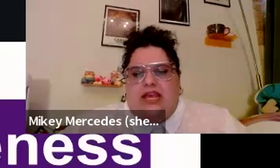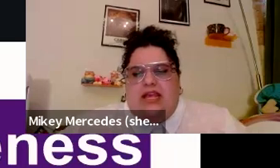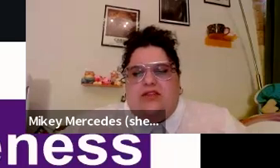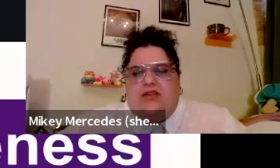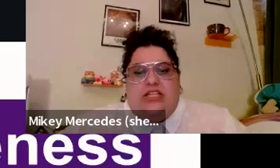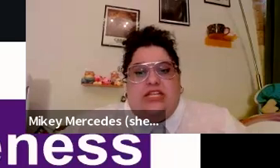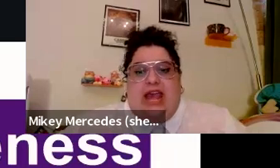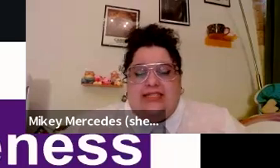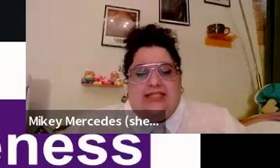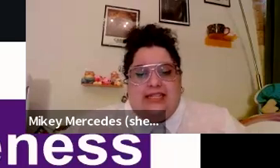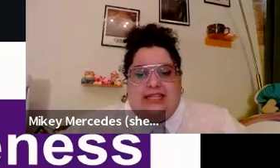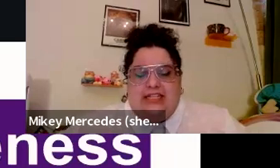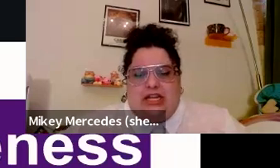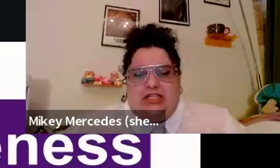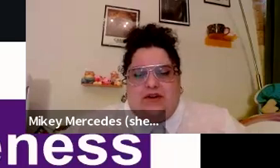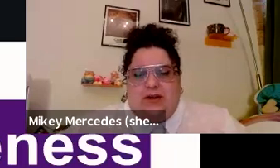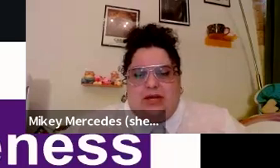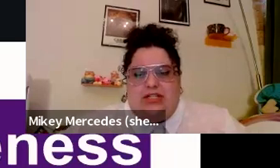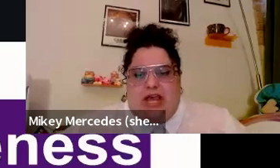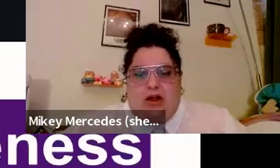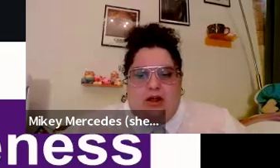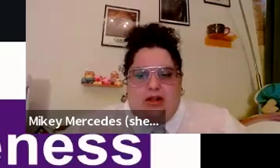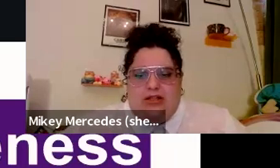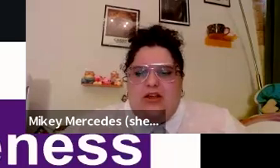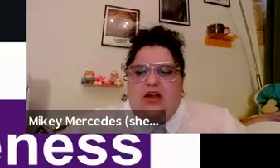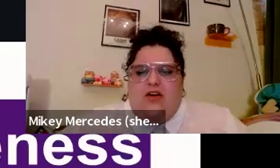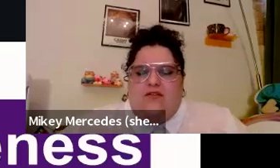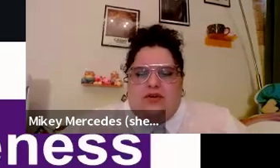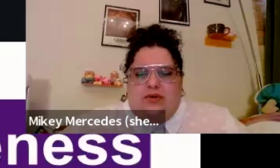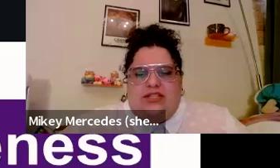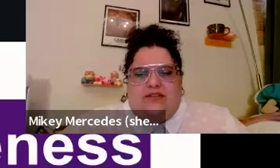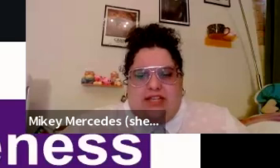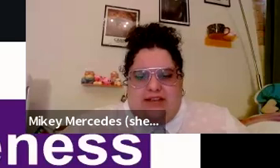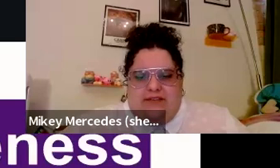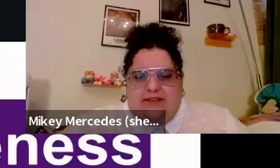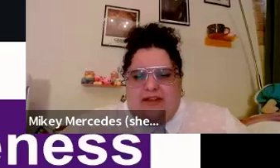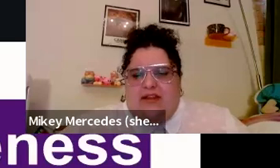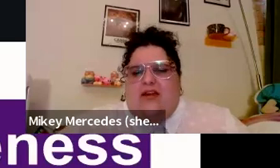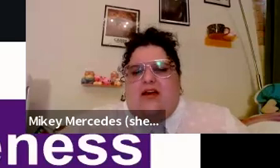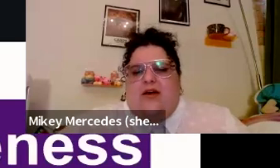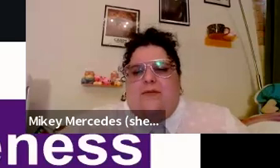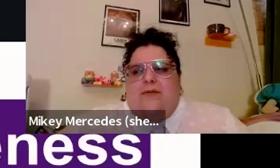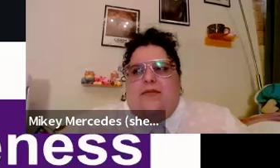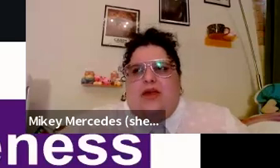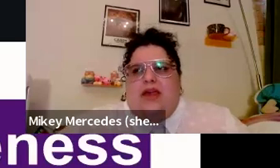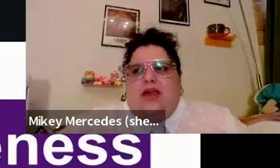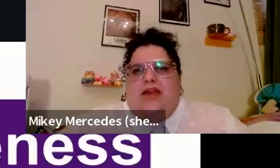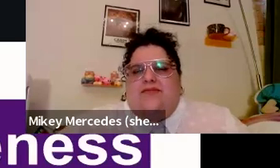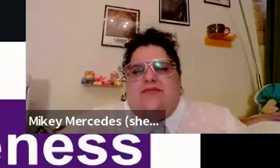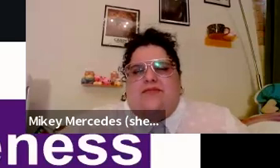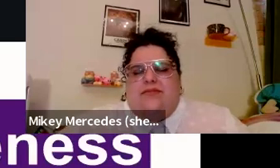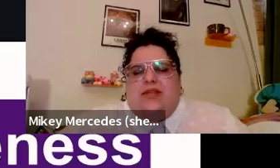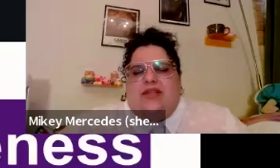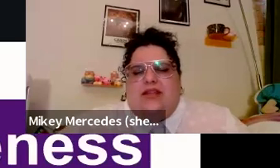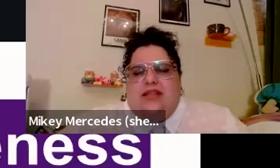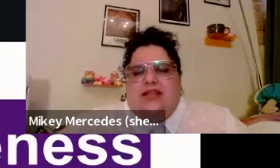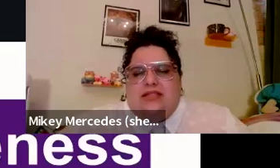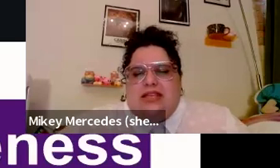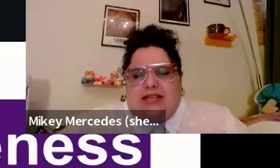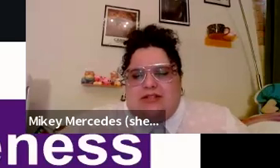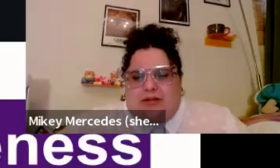criticisms of the disability rights approach. And in exploring those criticisms and experiences, the goal is to